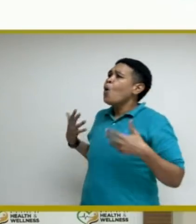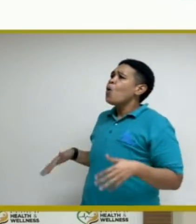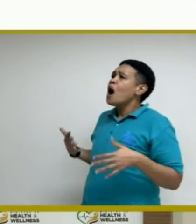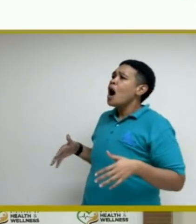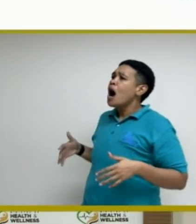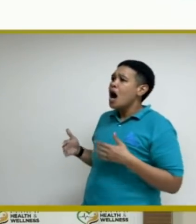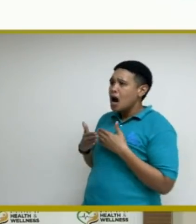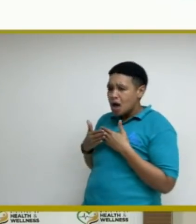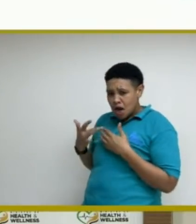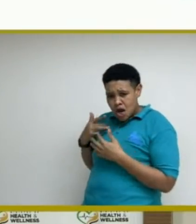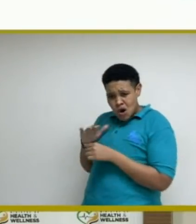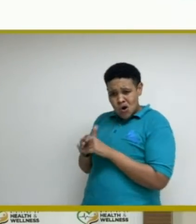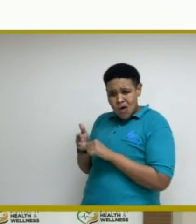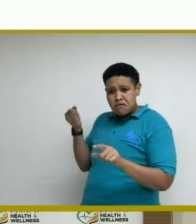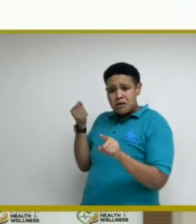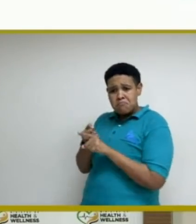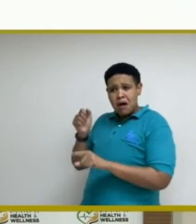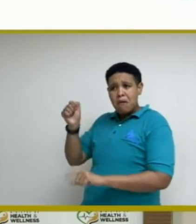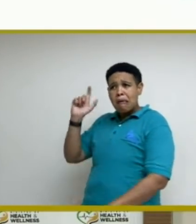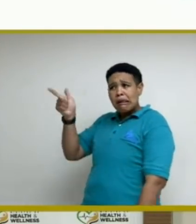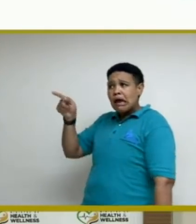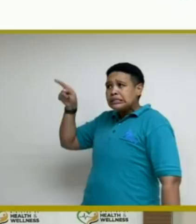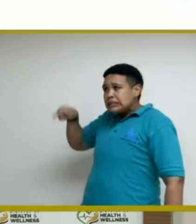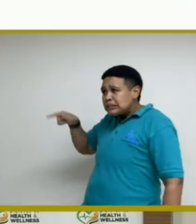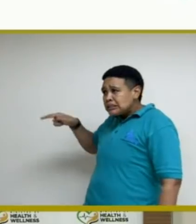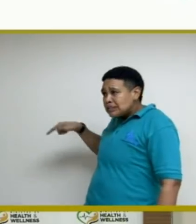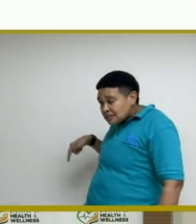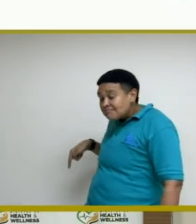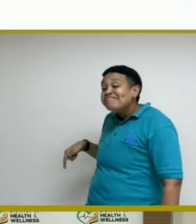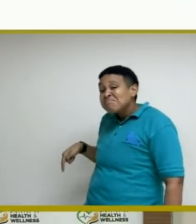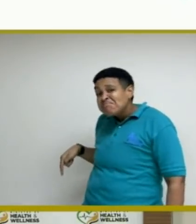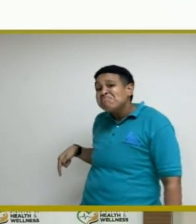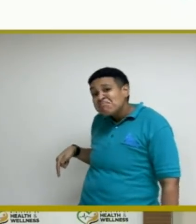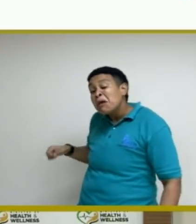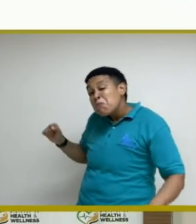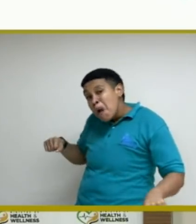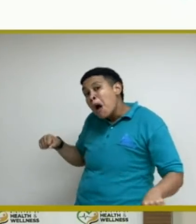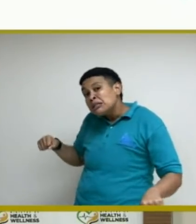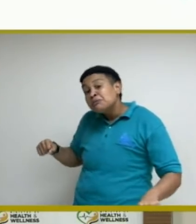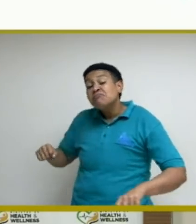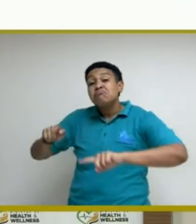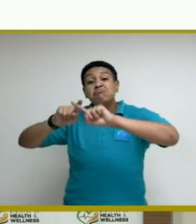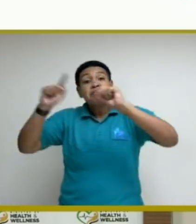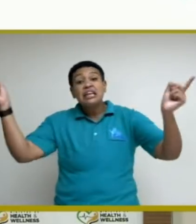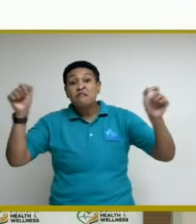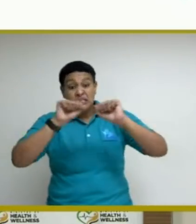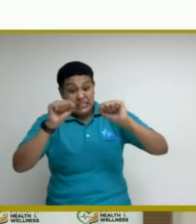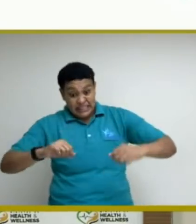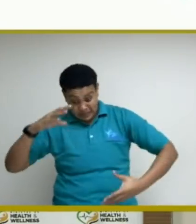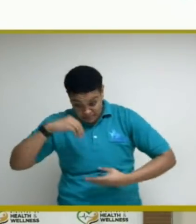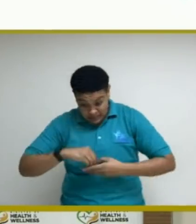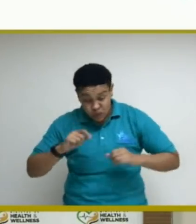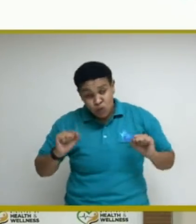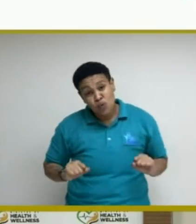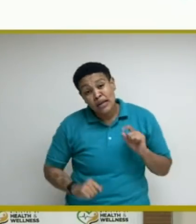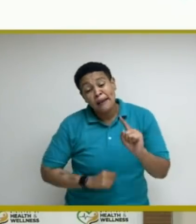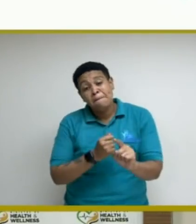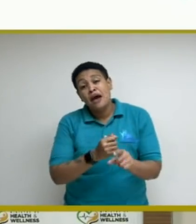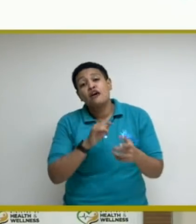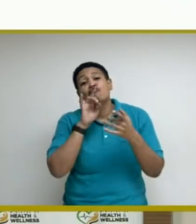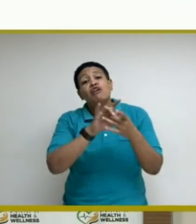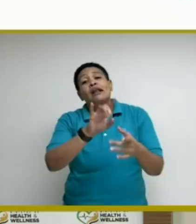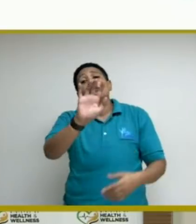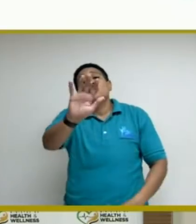symptoms, and pretty much all of the different organ systems could possibly be affected in terms